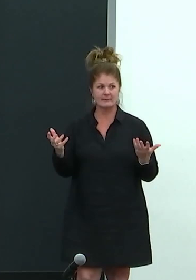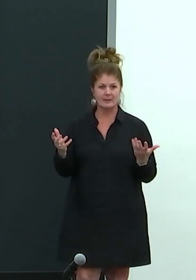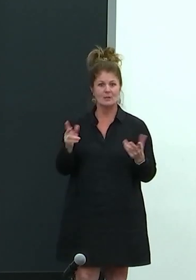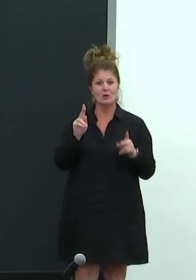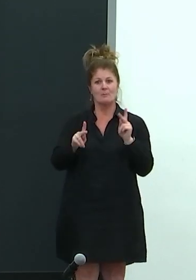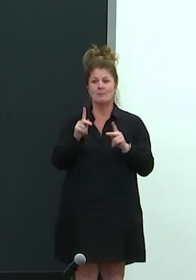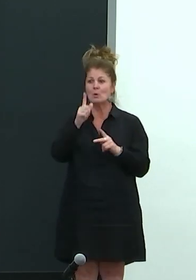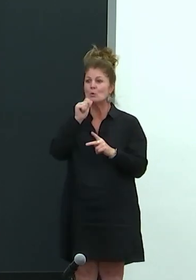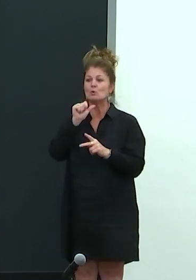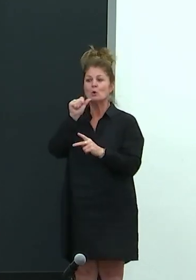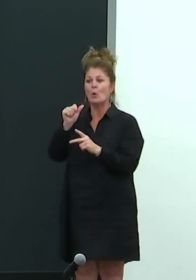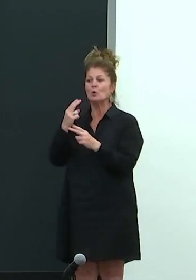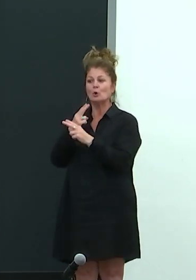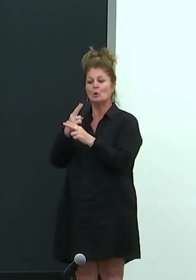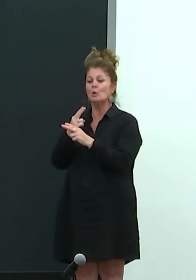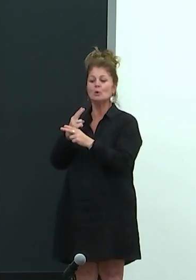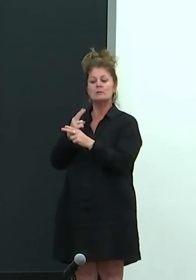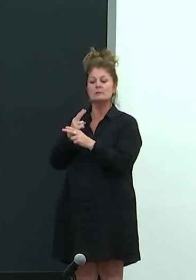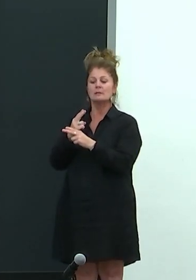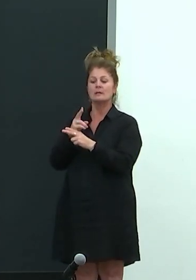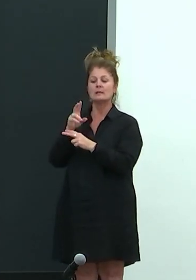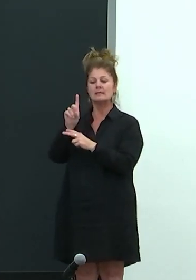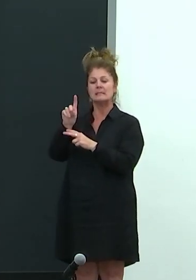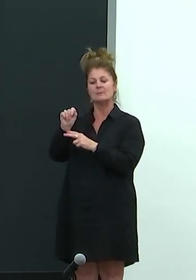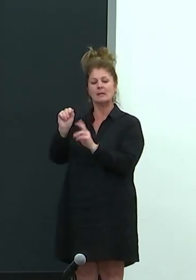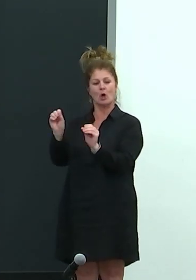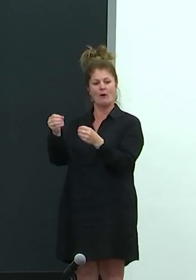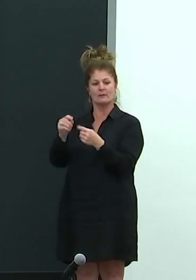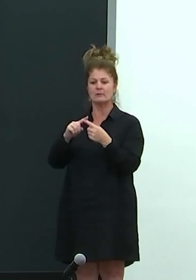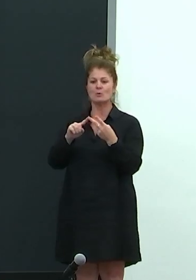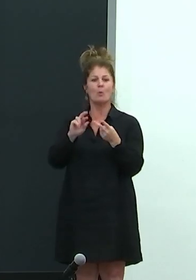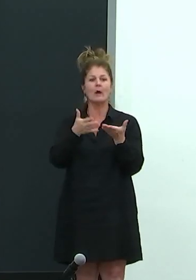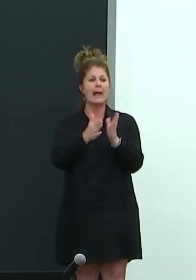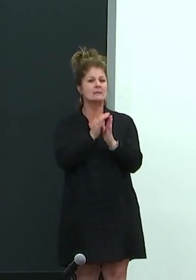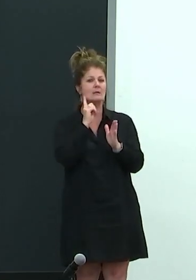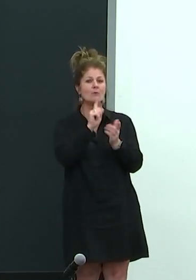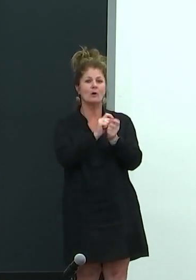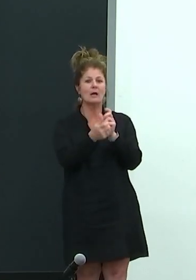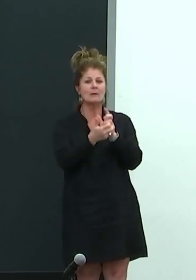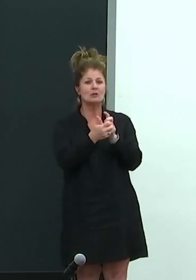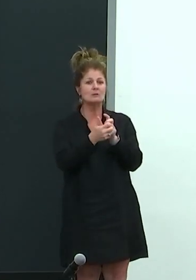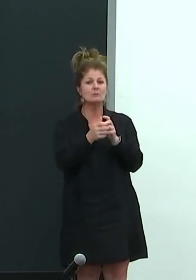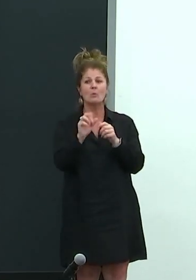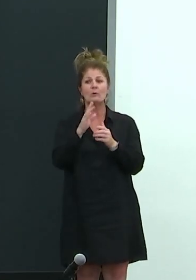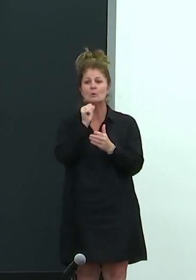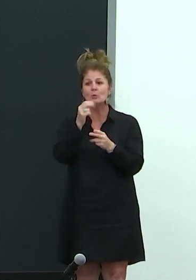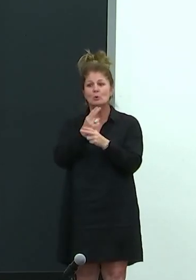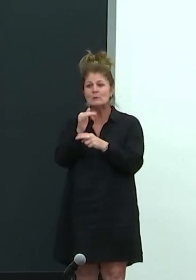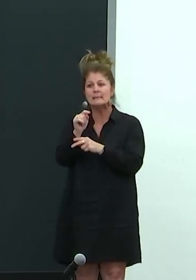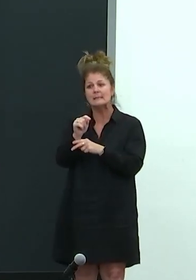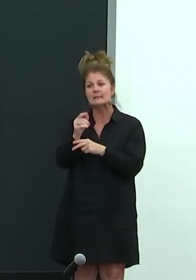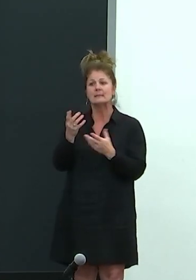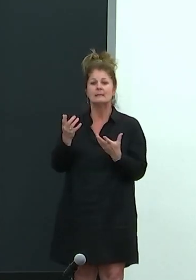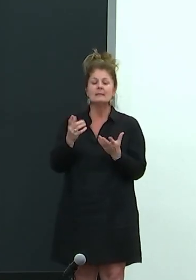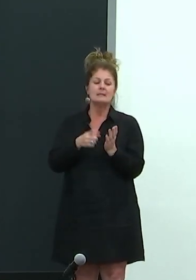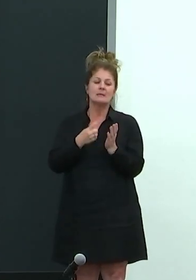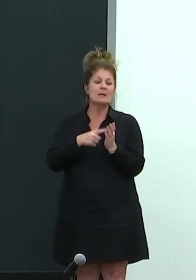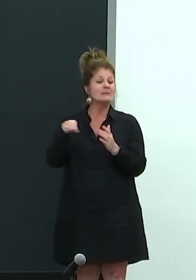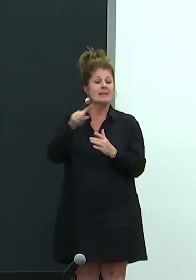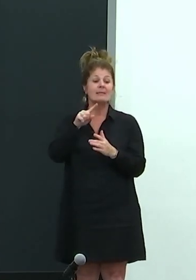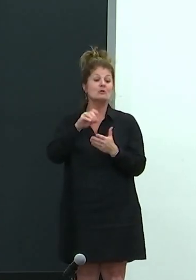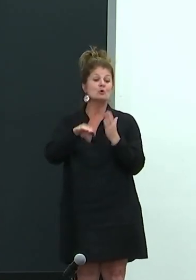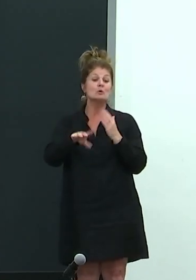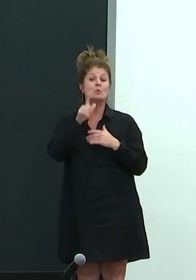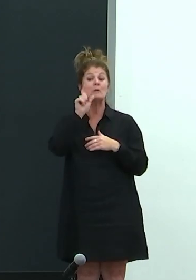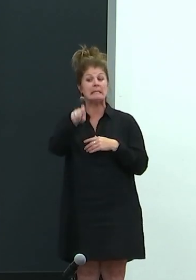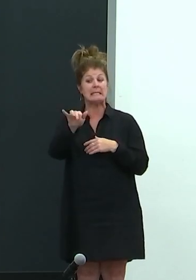disabilities offices or request accommodations, or even when approved, use those accommodations. One concern